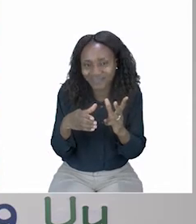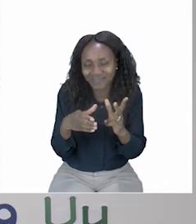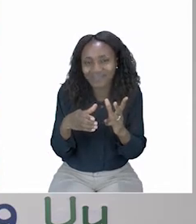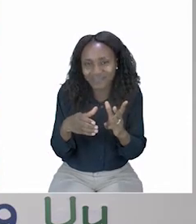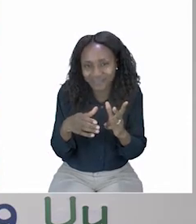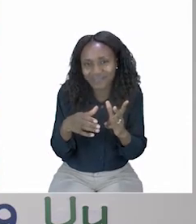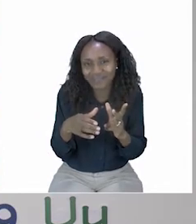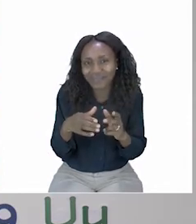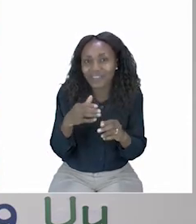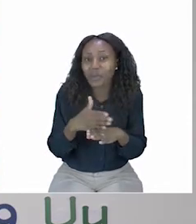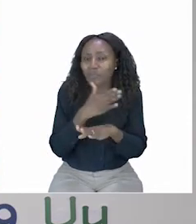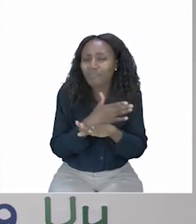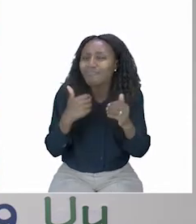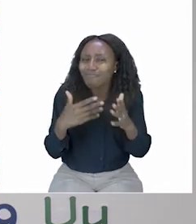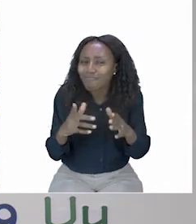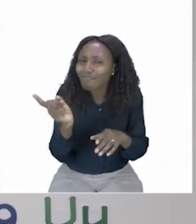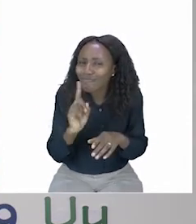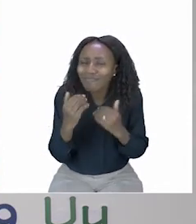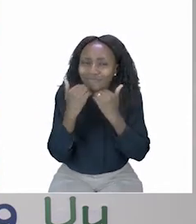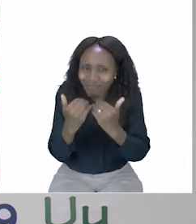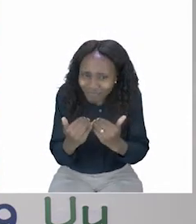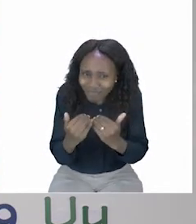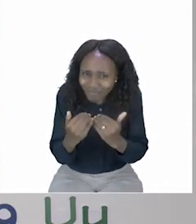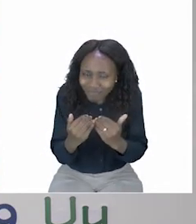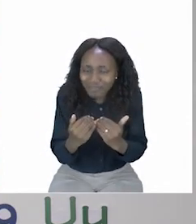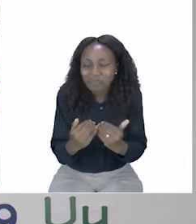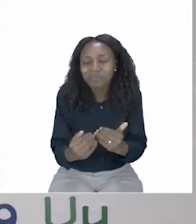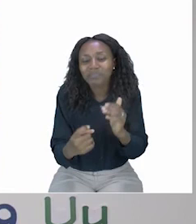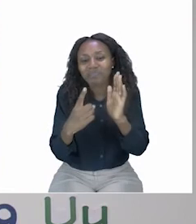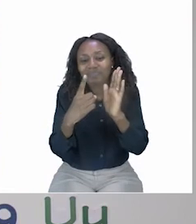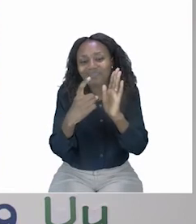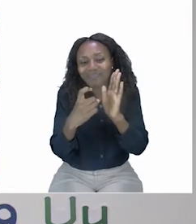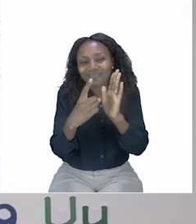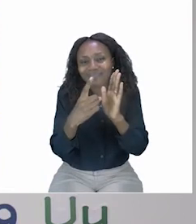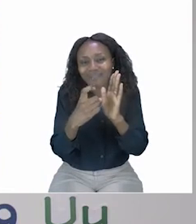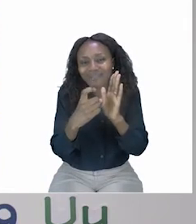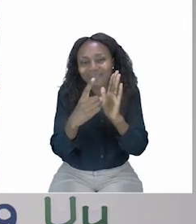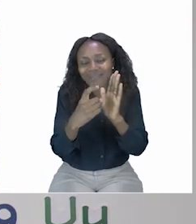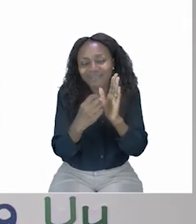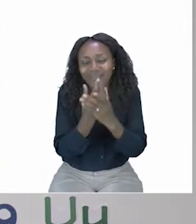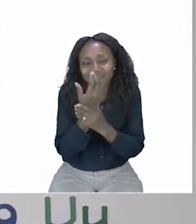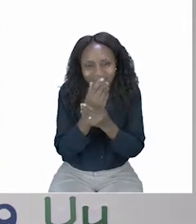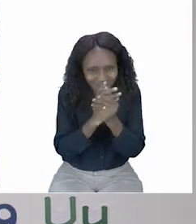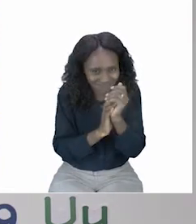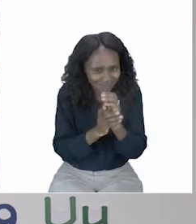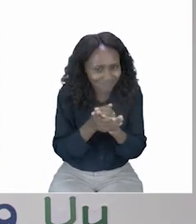communities. Before we start our lesson today, it is very important that